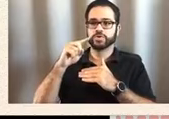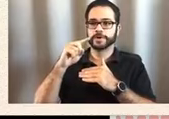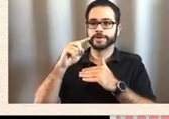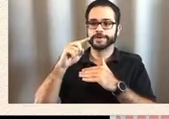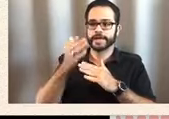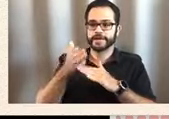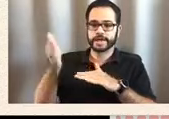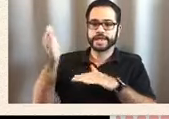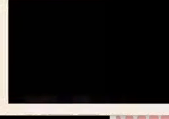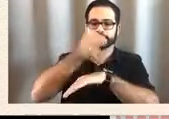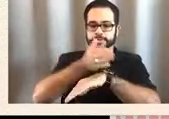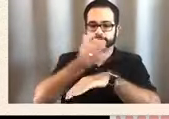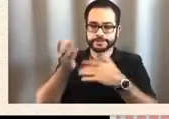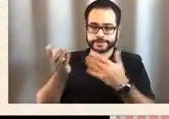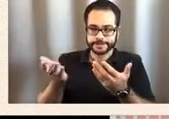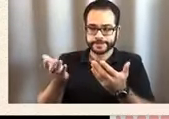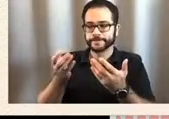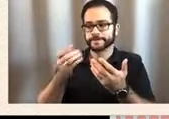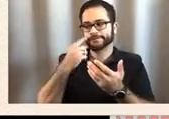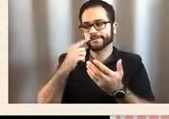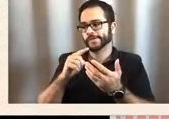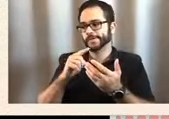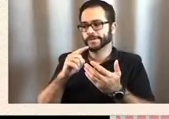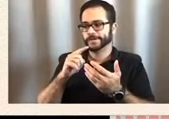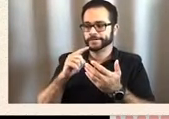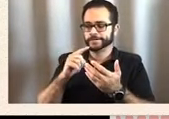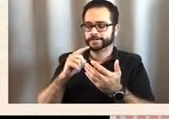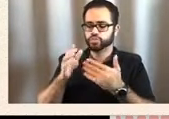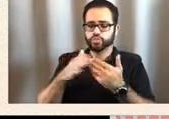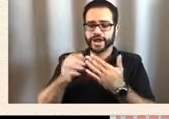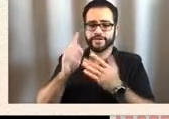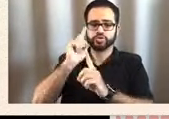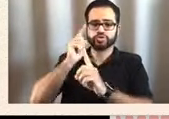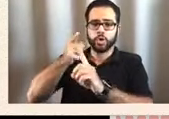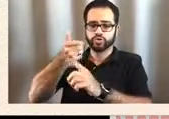advancement in a goal that you have.